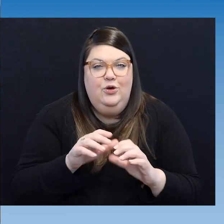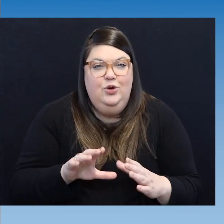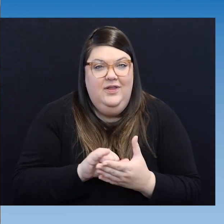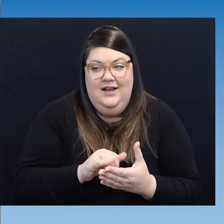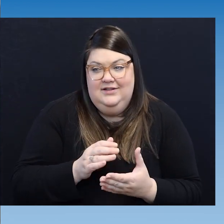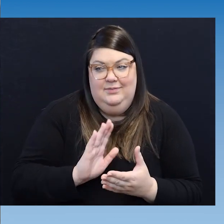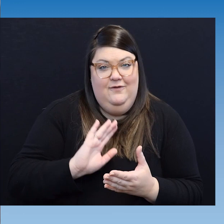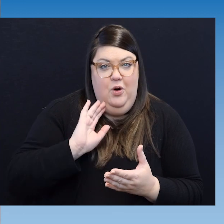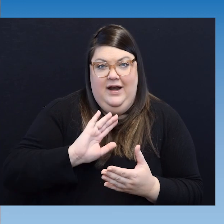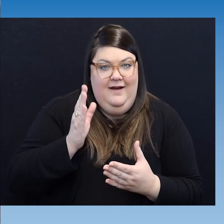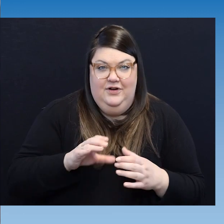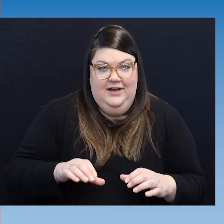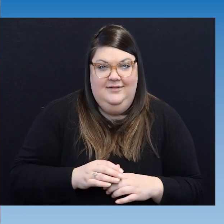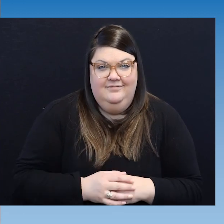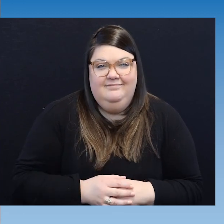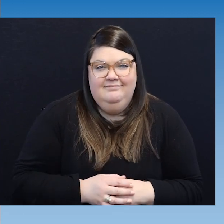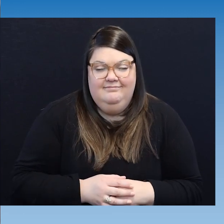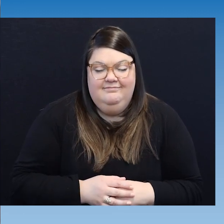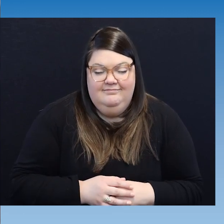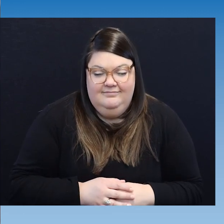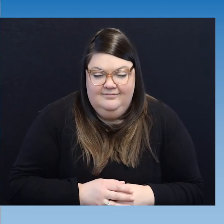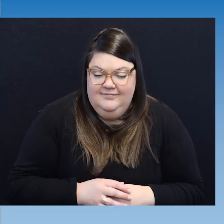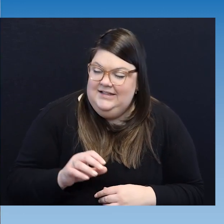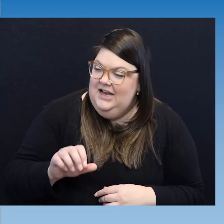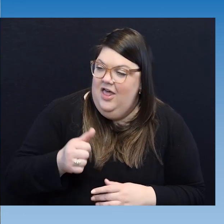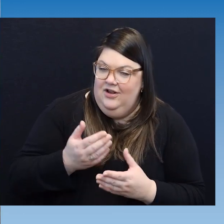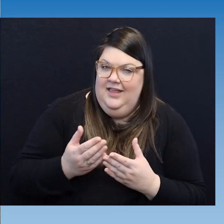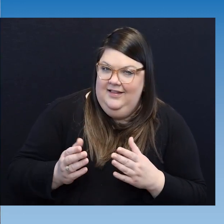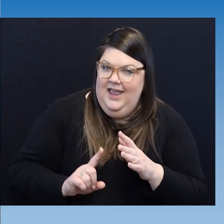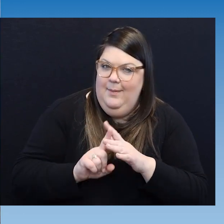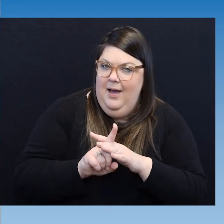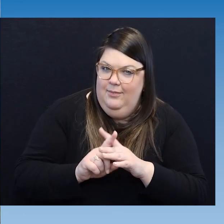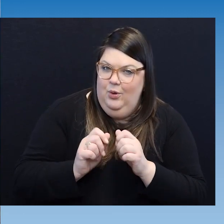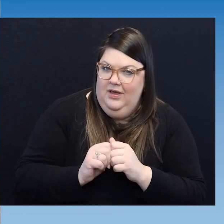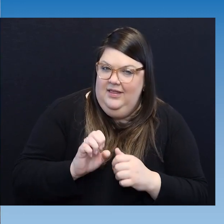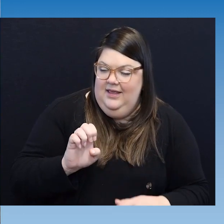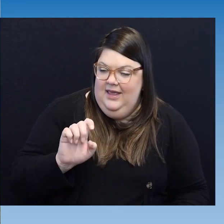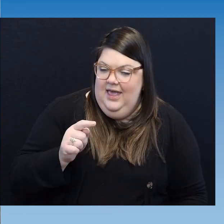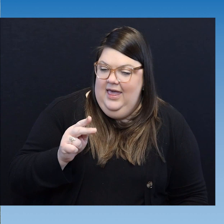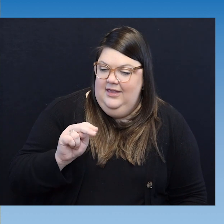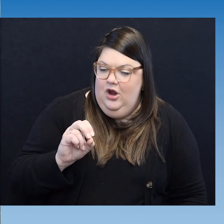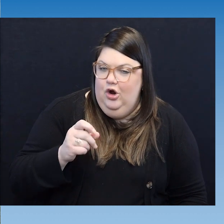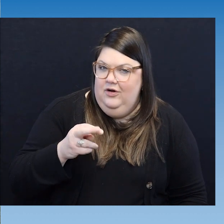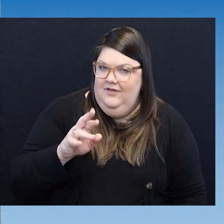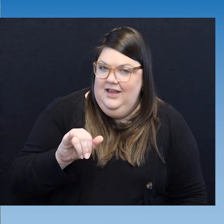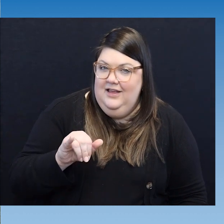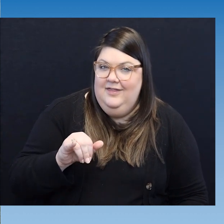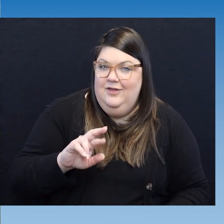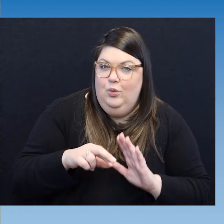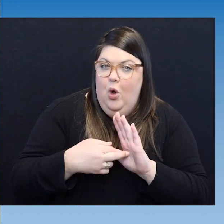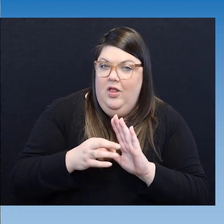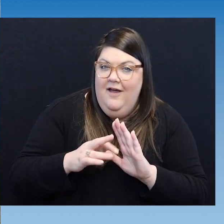things that I never could do before. So, yeah. And that's another thing that surfaced in your ethnography and several others too, is just the role